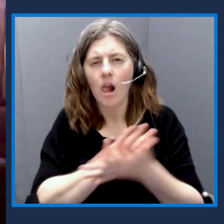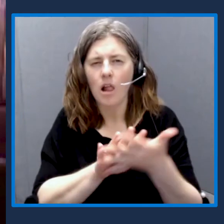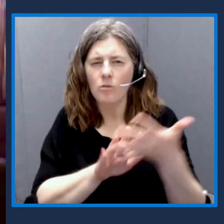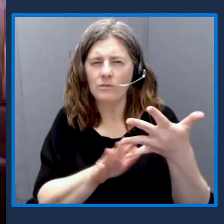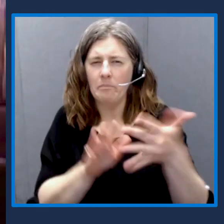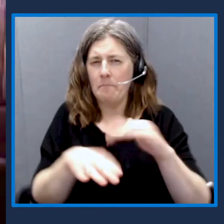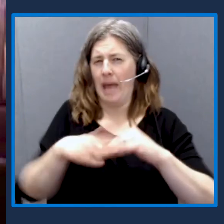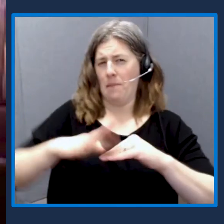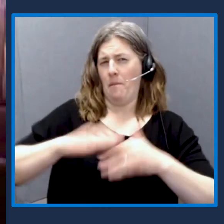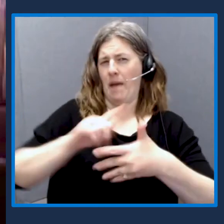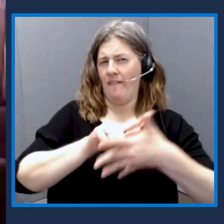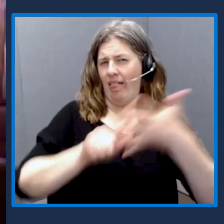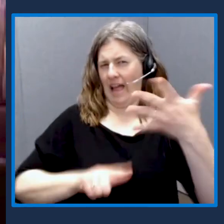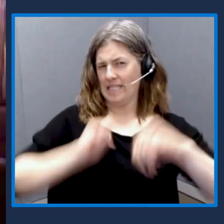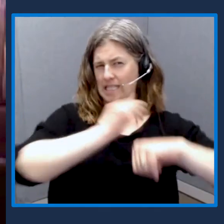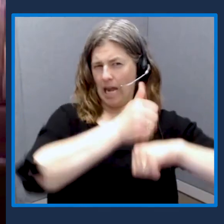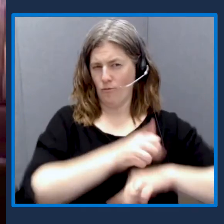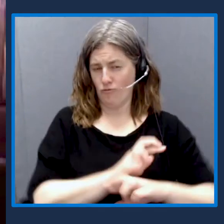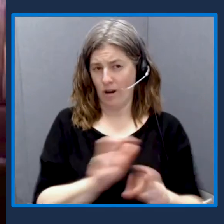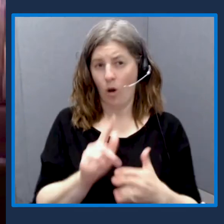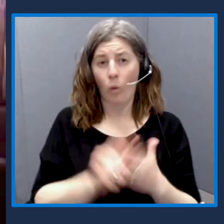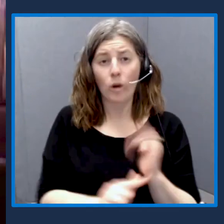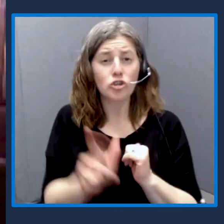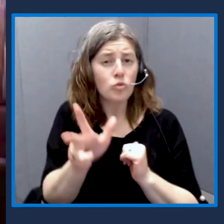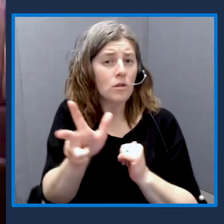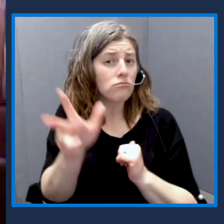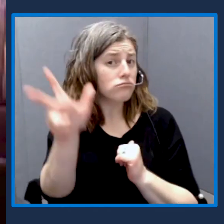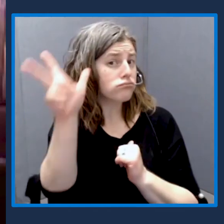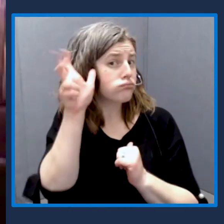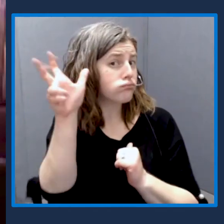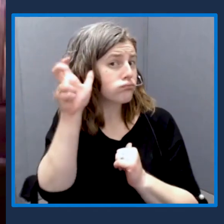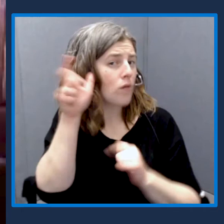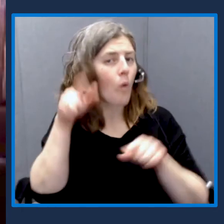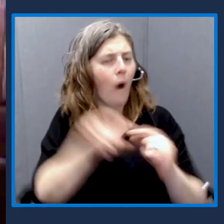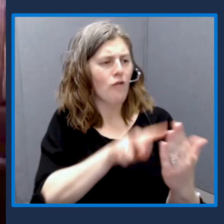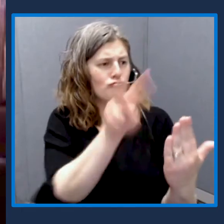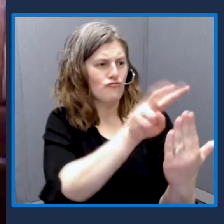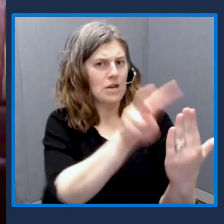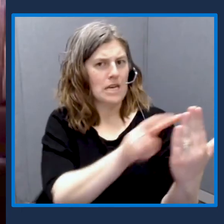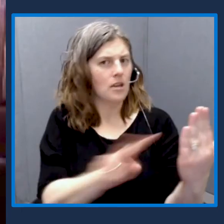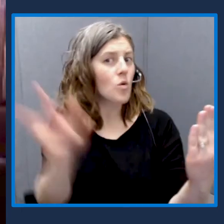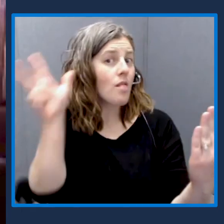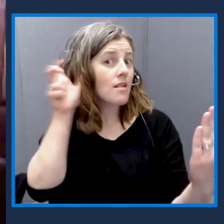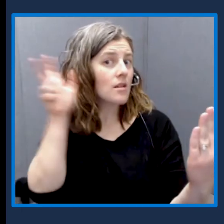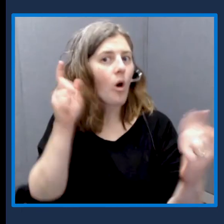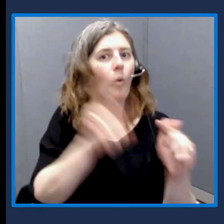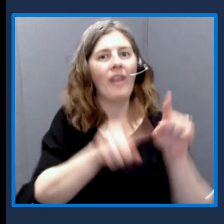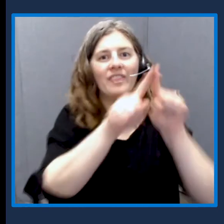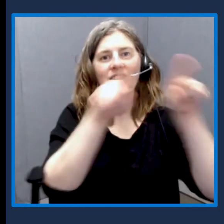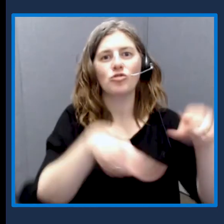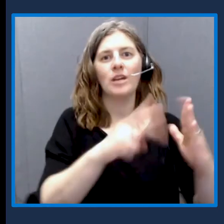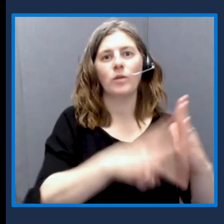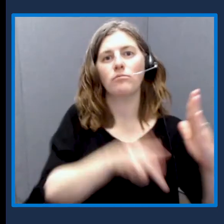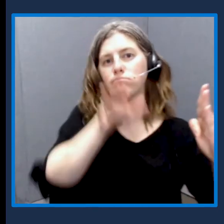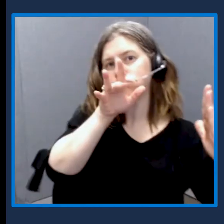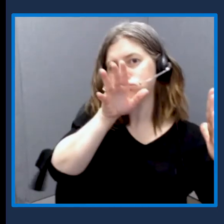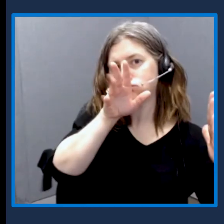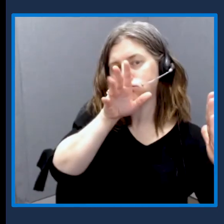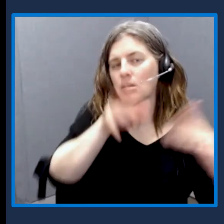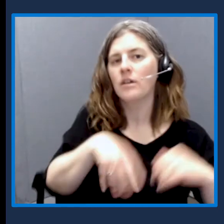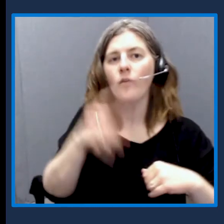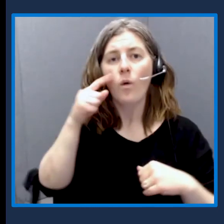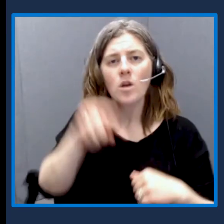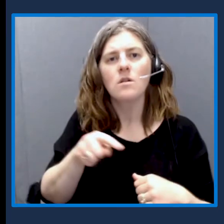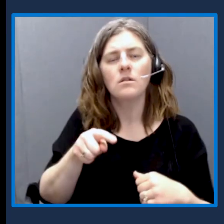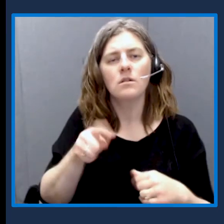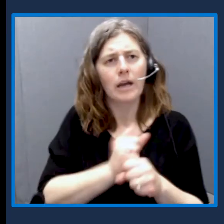looking through, what you're going to be listening for as you're reading through with the screen reader, is to ensure that there's